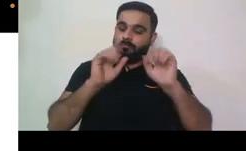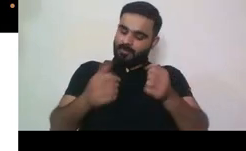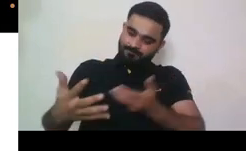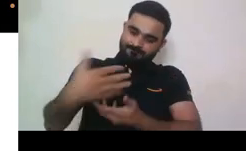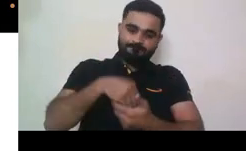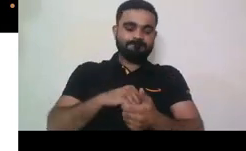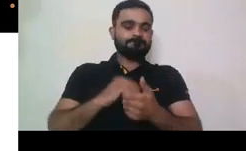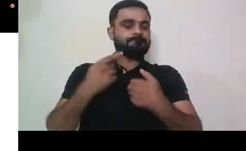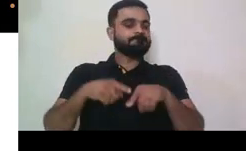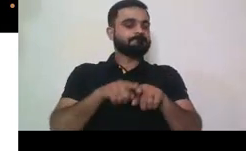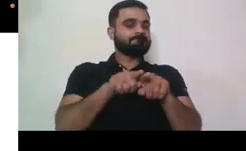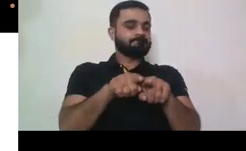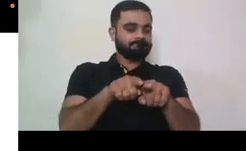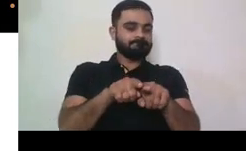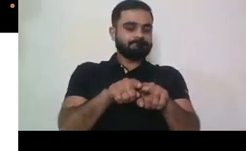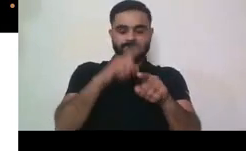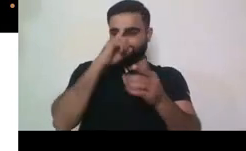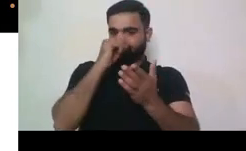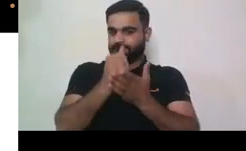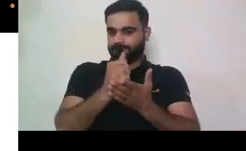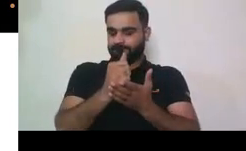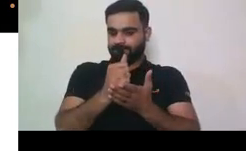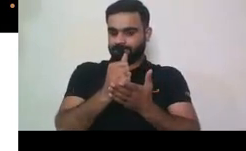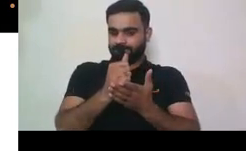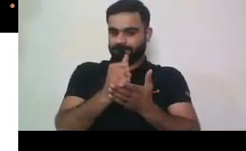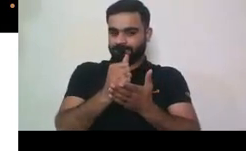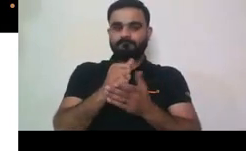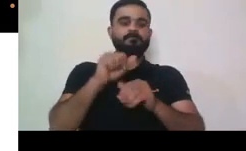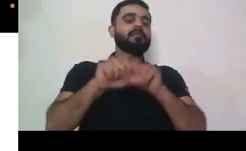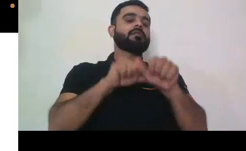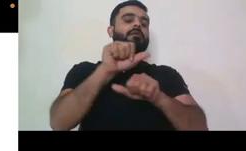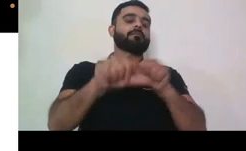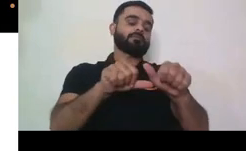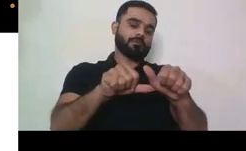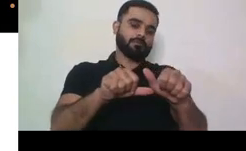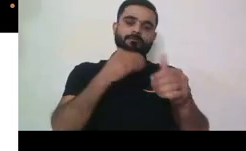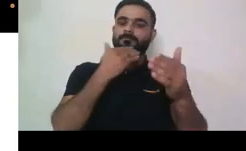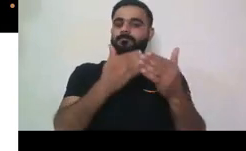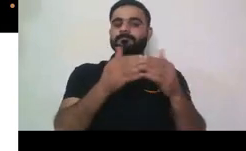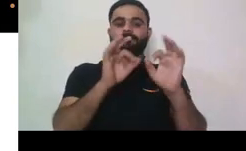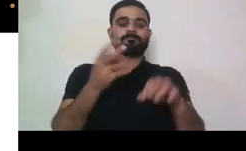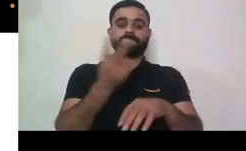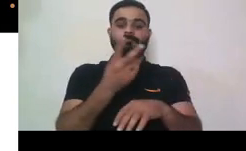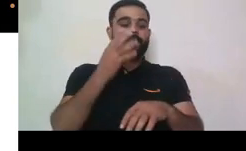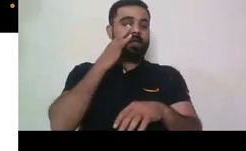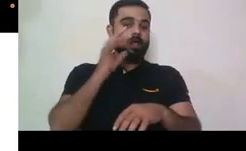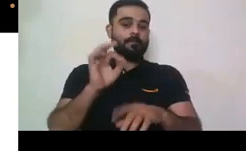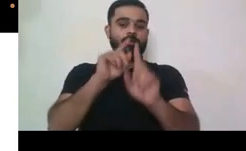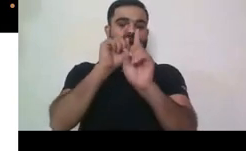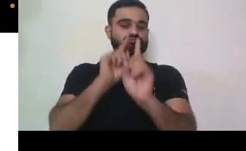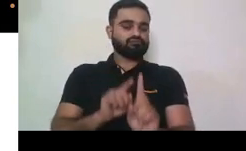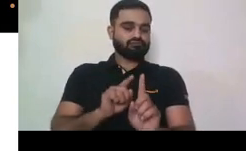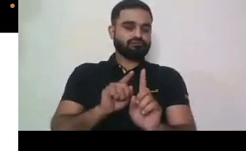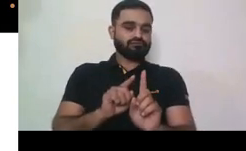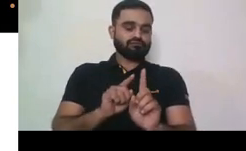come together, decide, make decision makings and the process. Thank you. So these are the very important points that we have